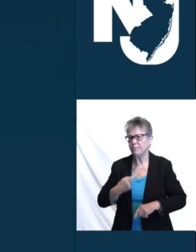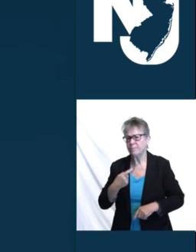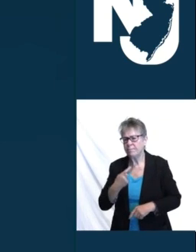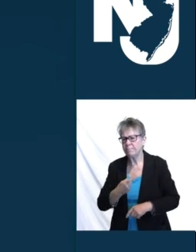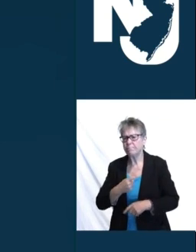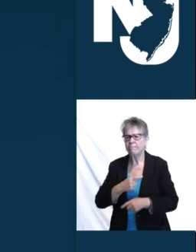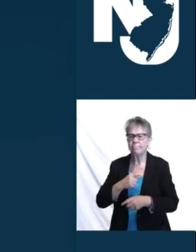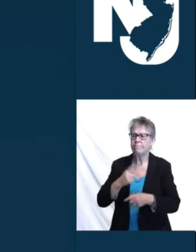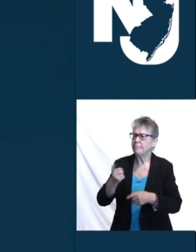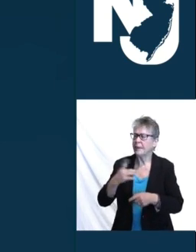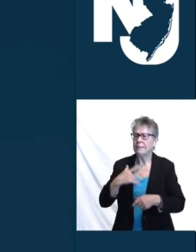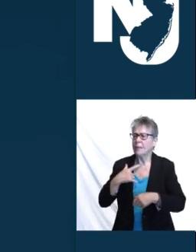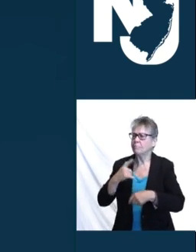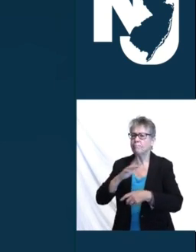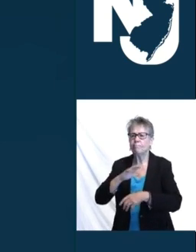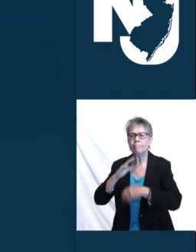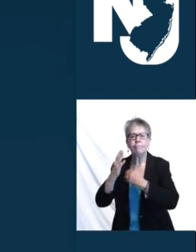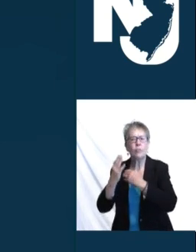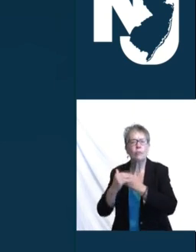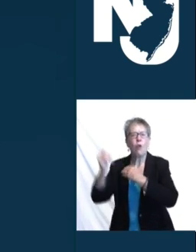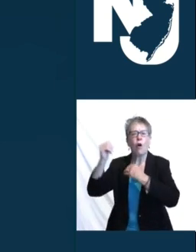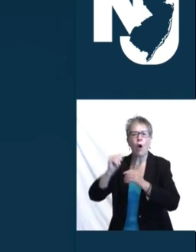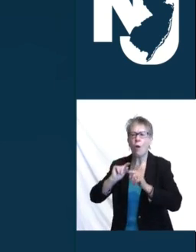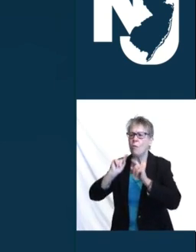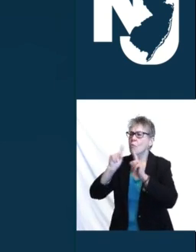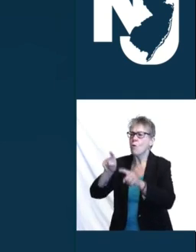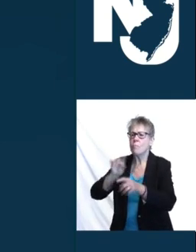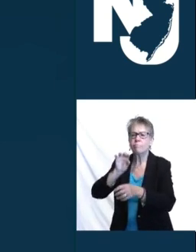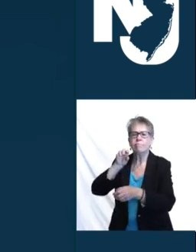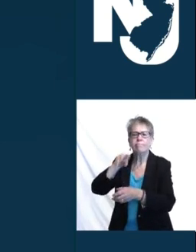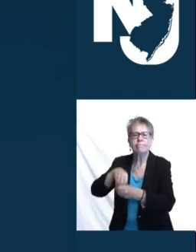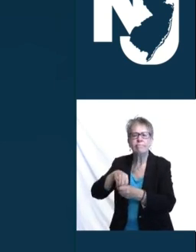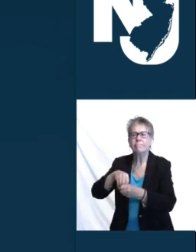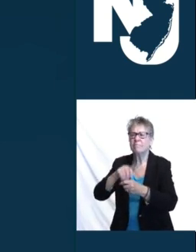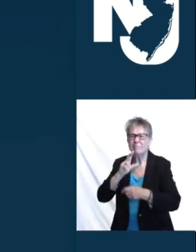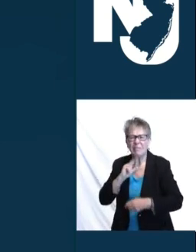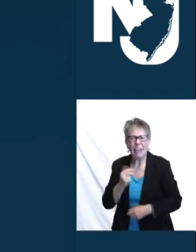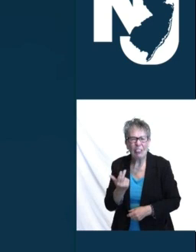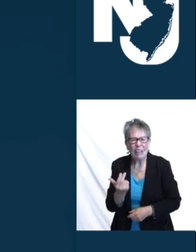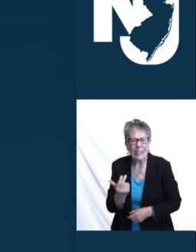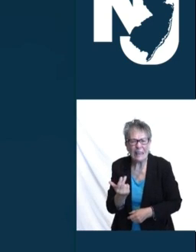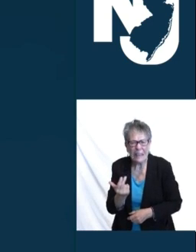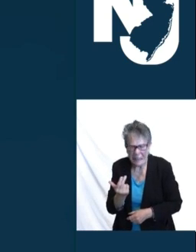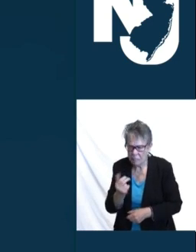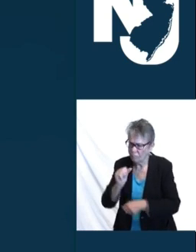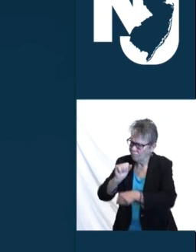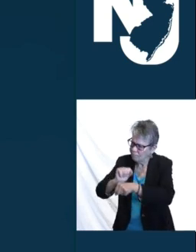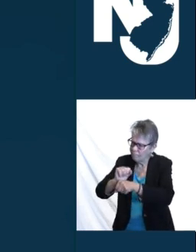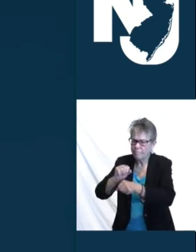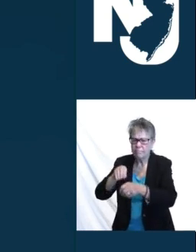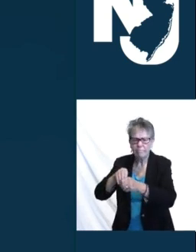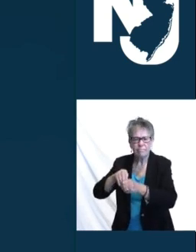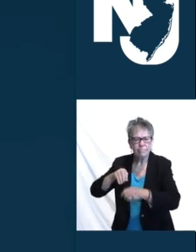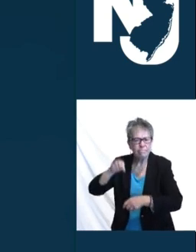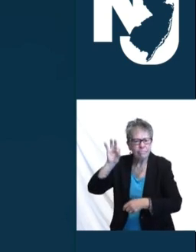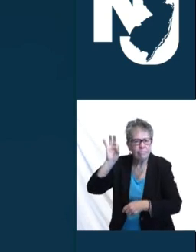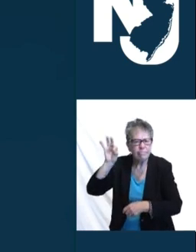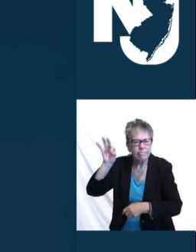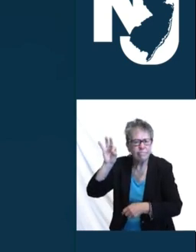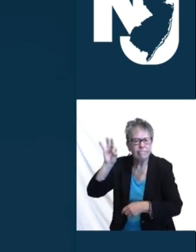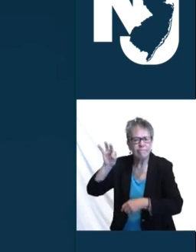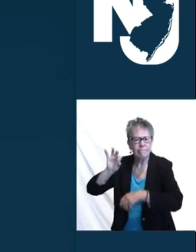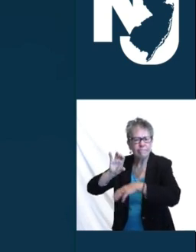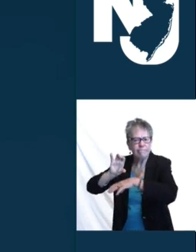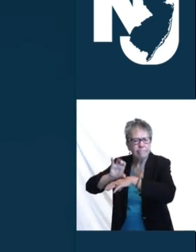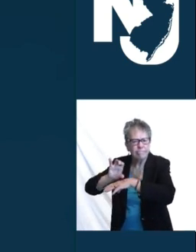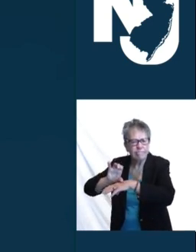at the age of just 13 and never strayed from the path he knew he was meant to be on. After serving in pastoral roles in